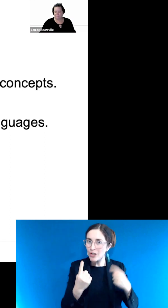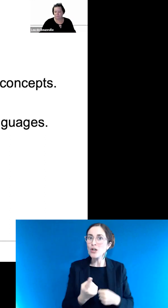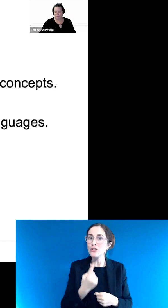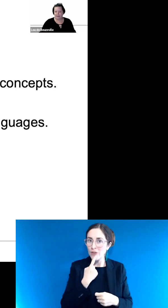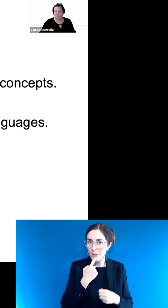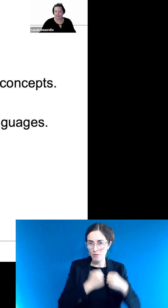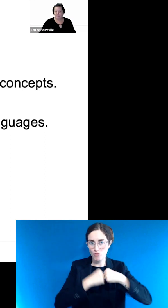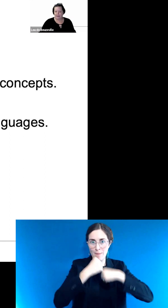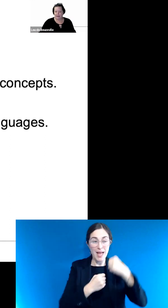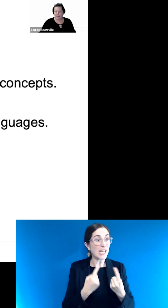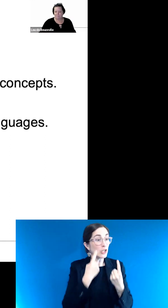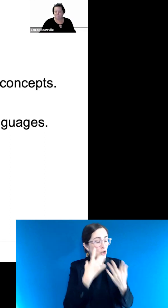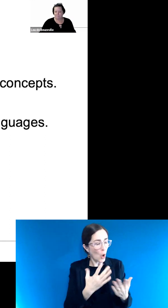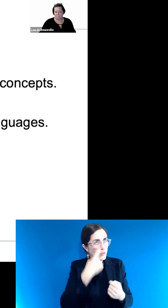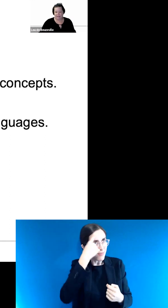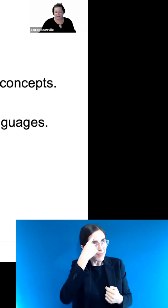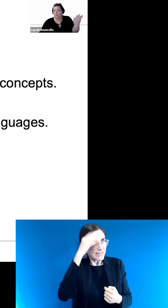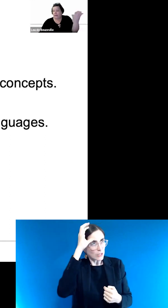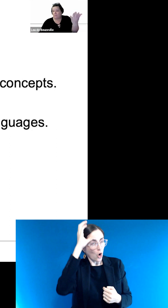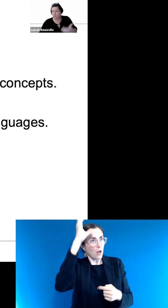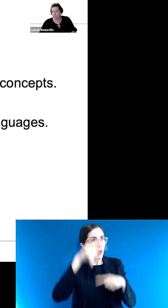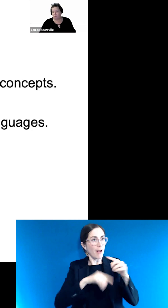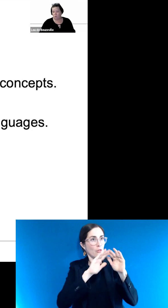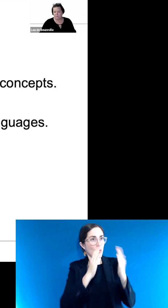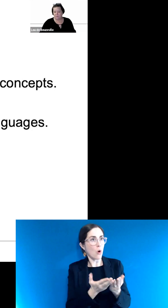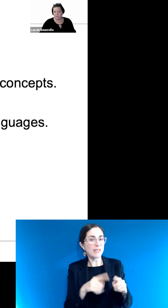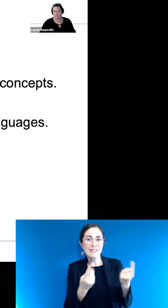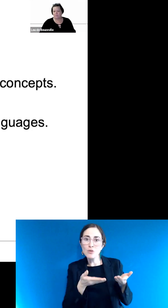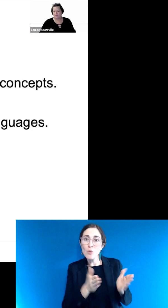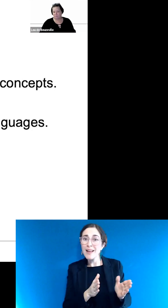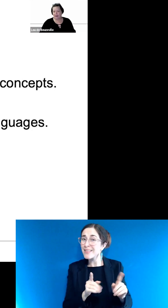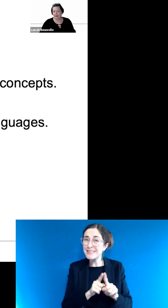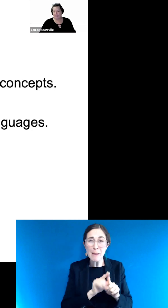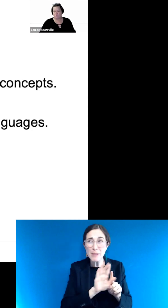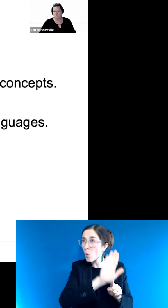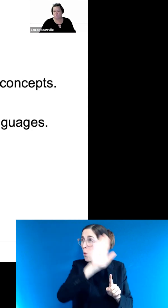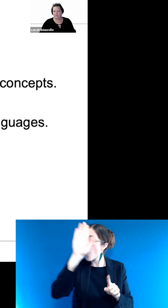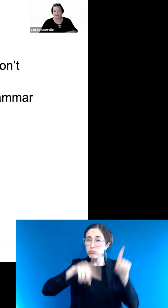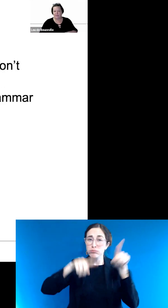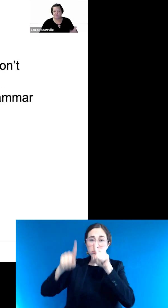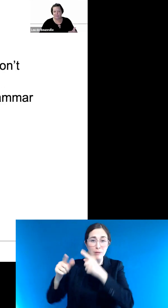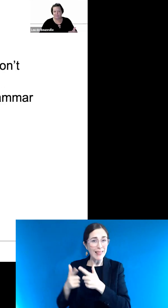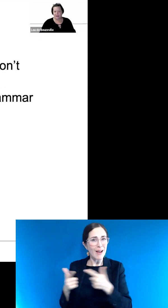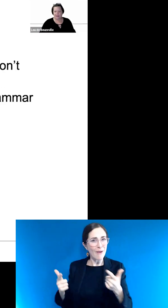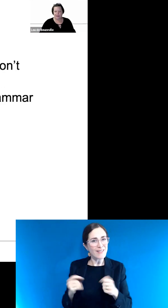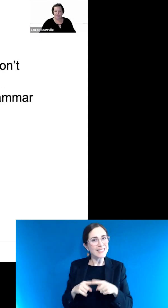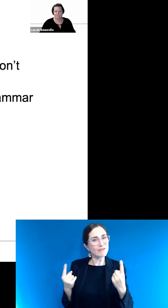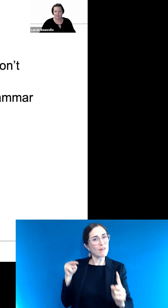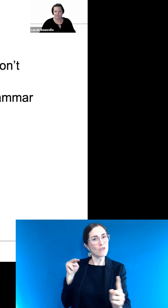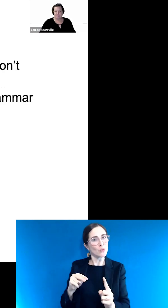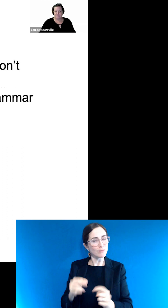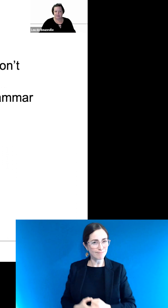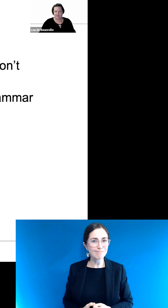really different way, like all languages do. All languages, break up the world in a very different